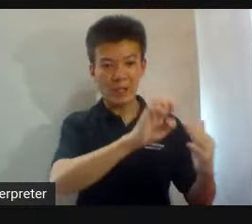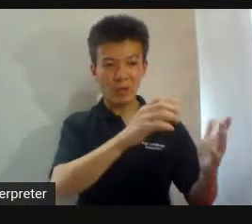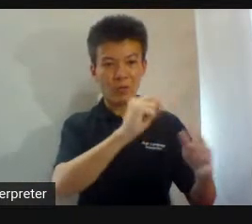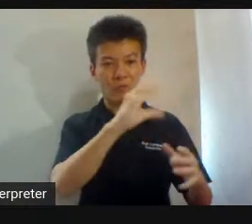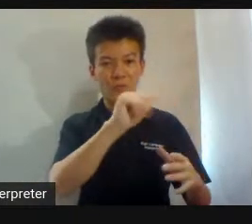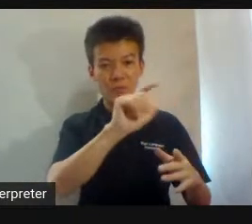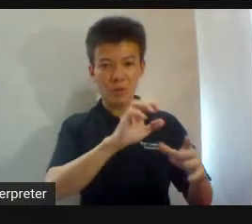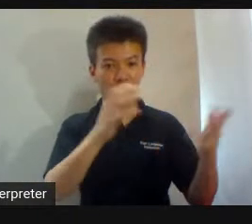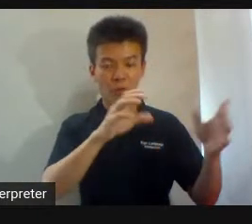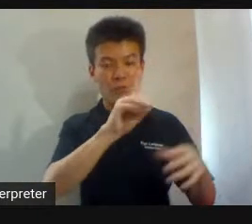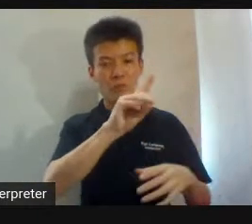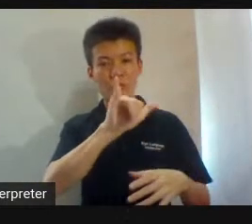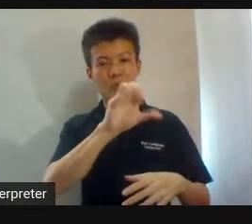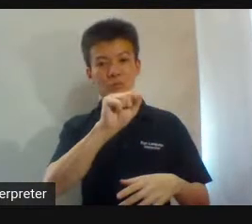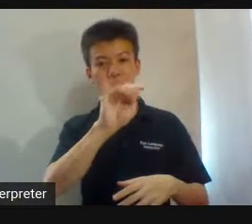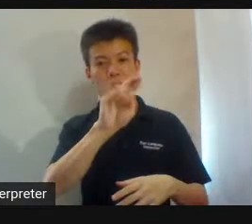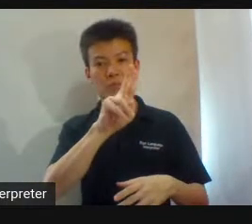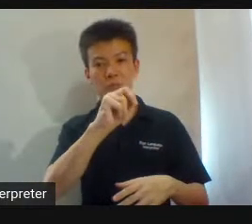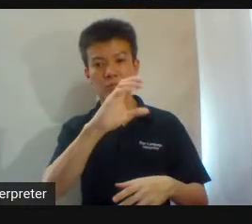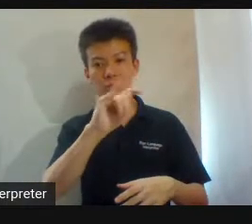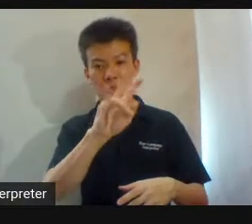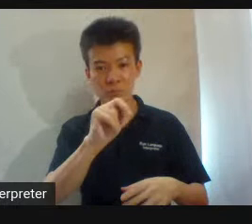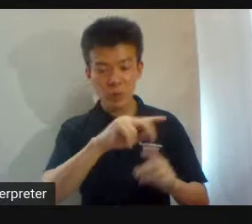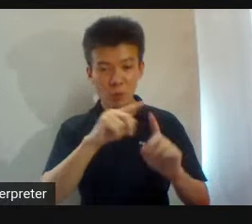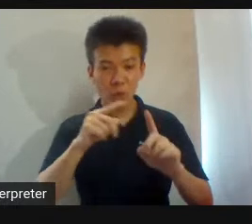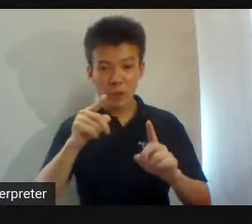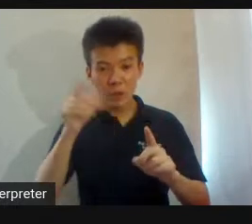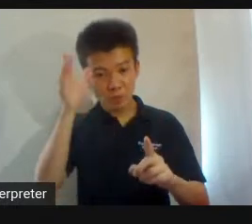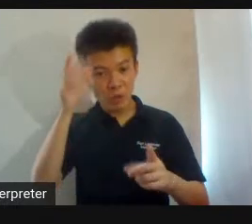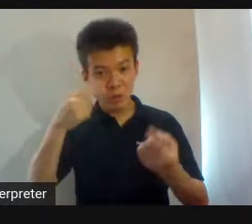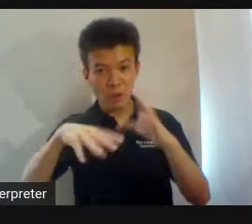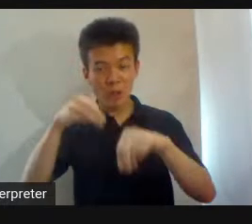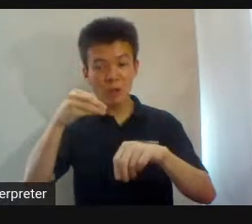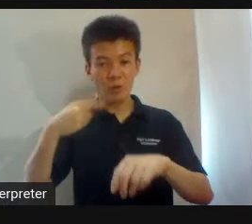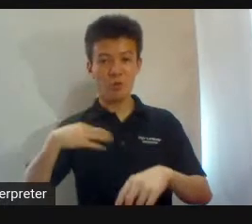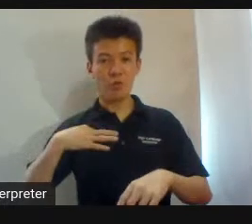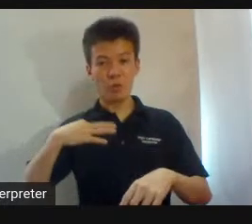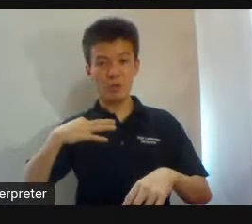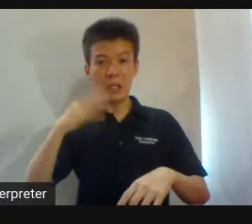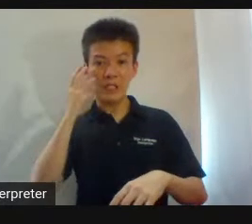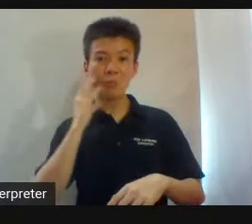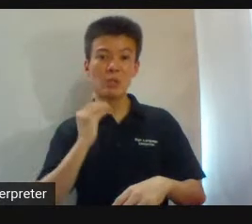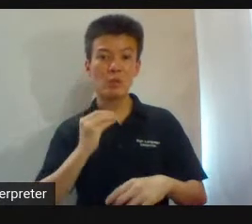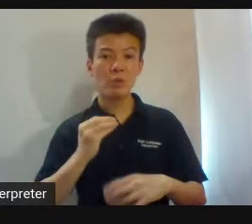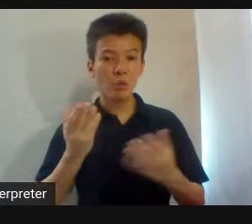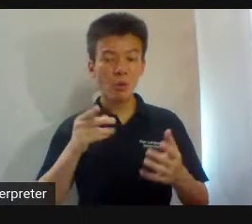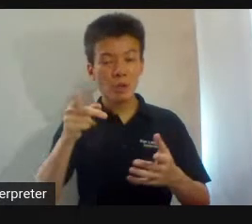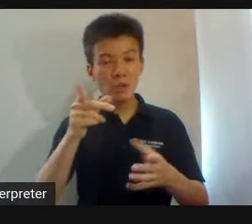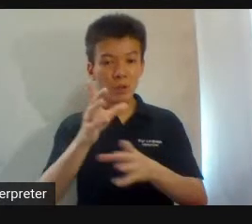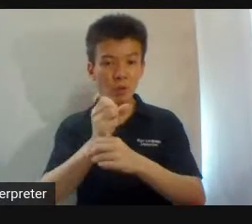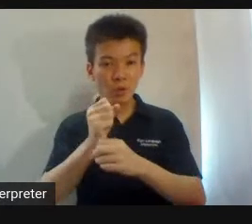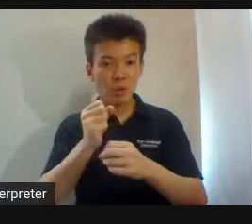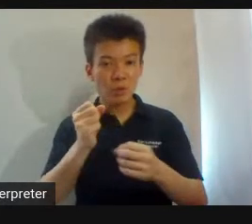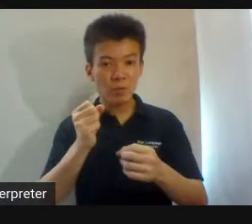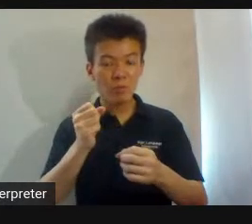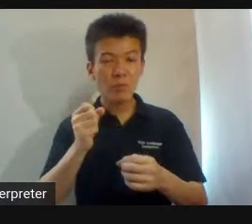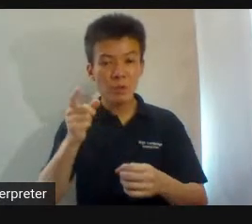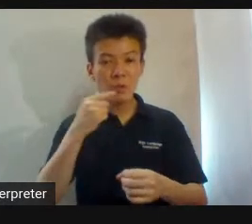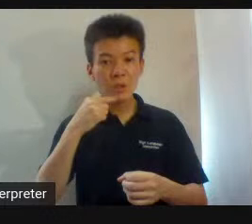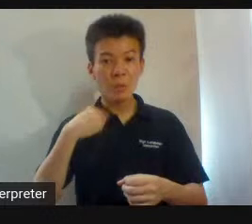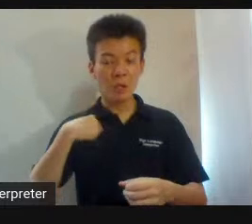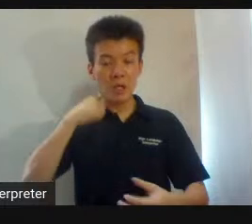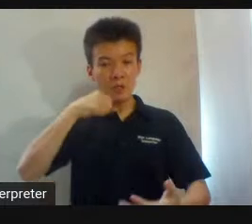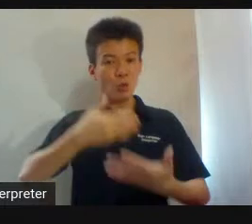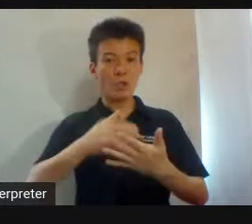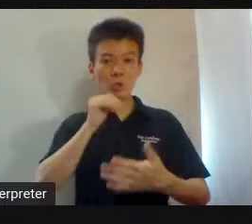a lot of dysfunction. Yeah, and when he got out of the volunteering experience, what he got out from there was that he said, my daughter